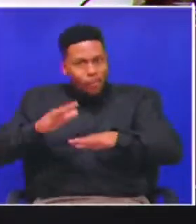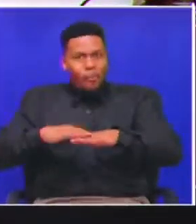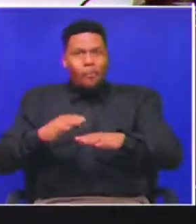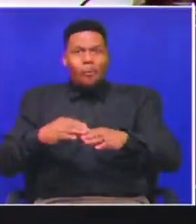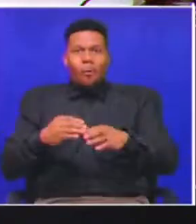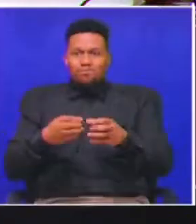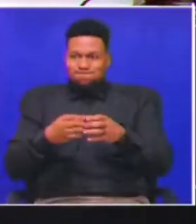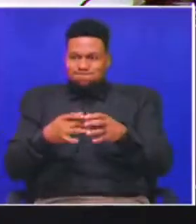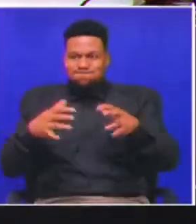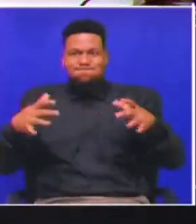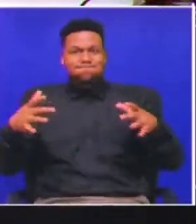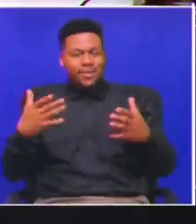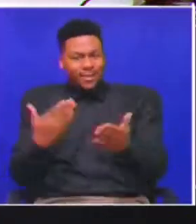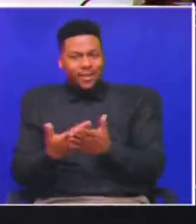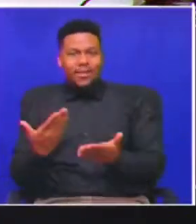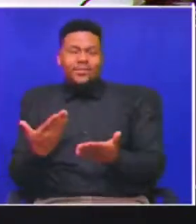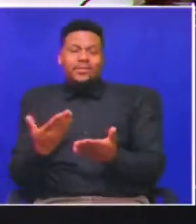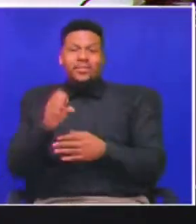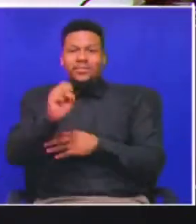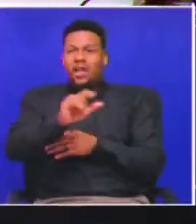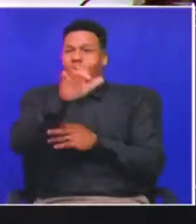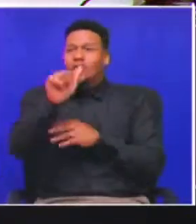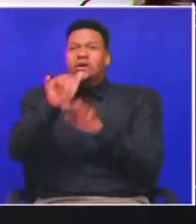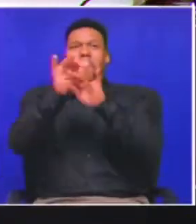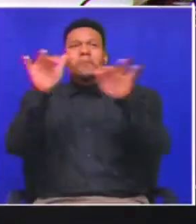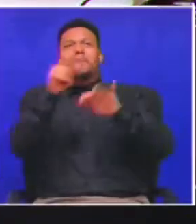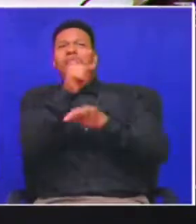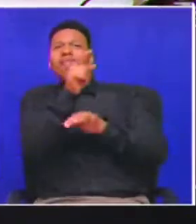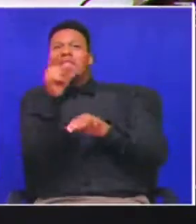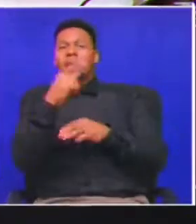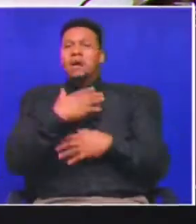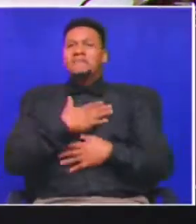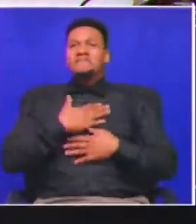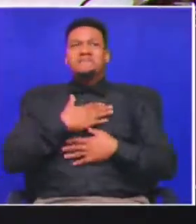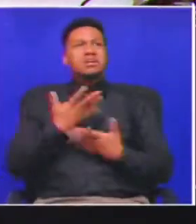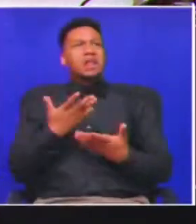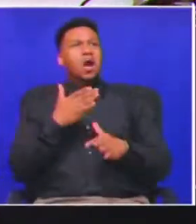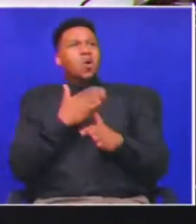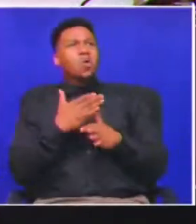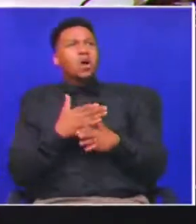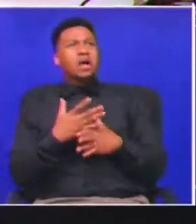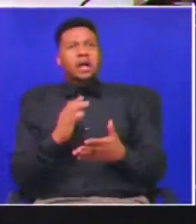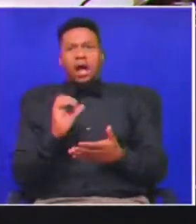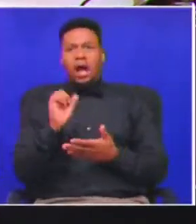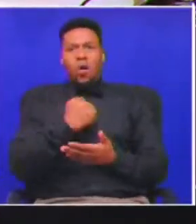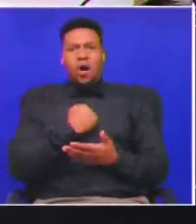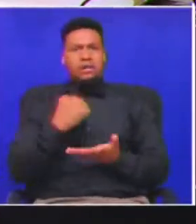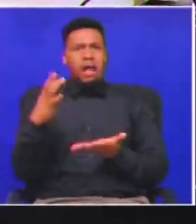South Africans must not have a sense that their jobs are being taken away by people who are not